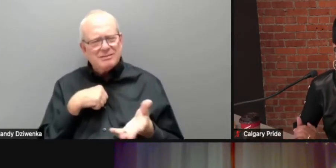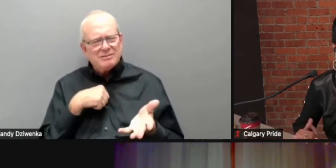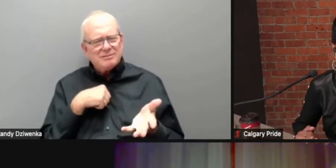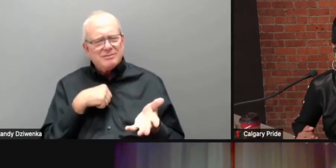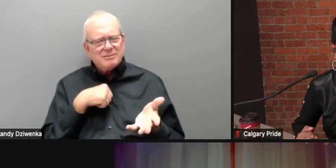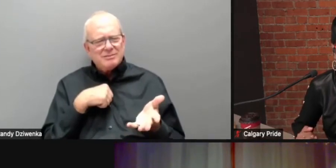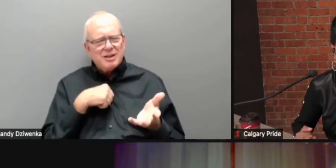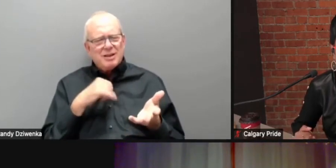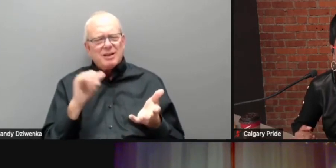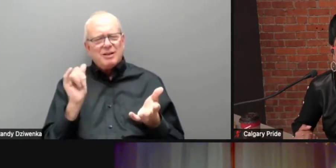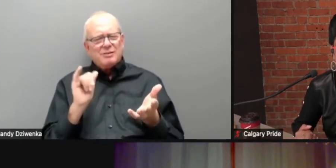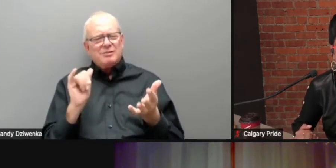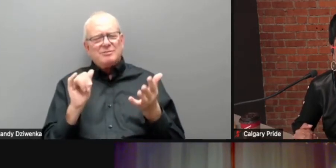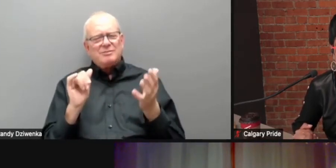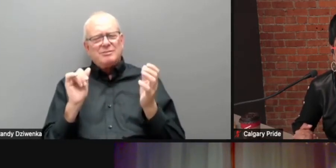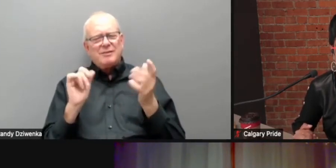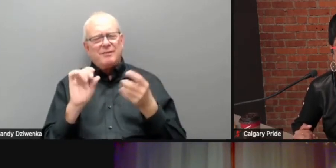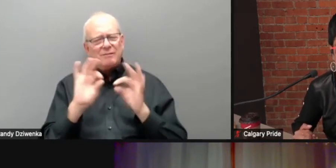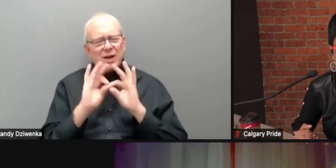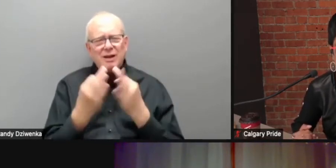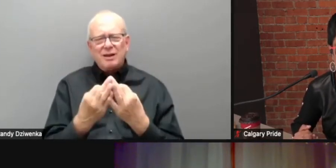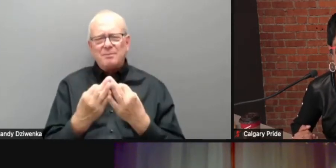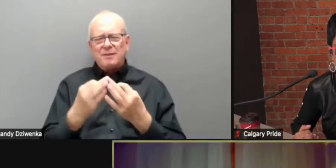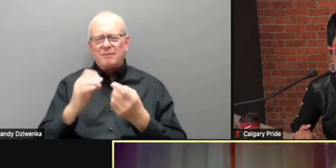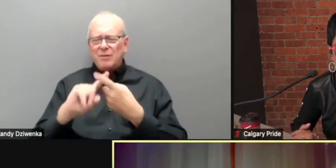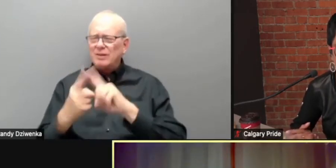your cultural norms?